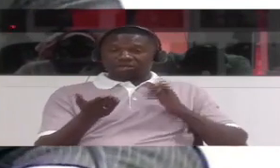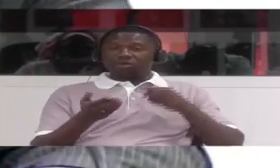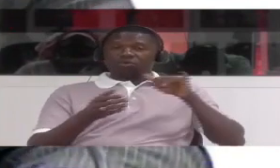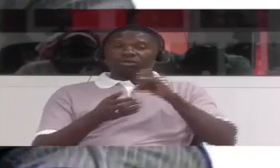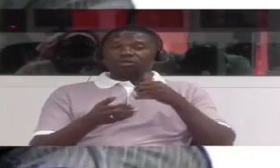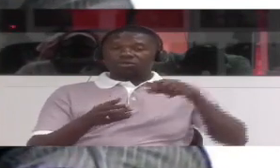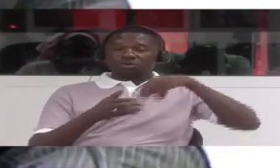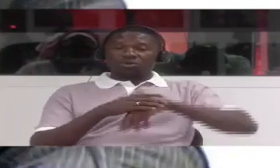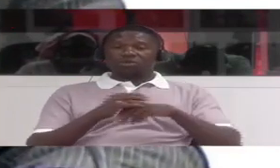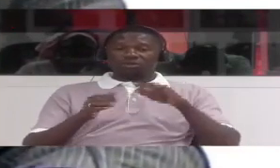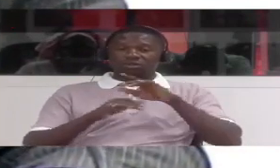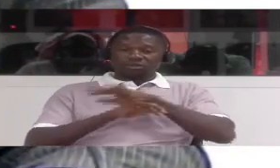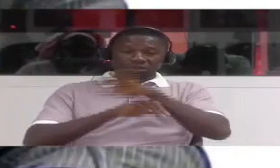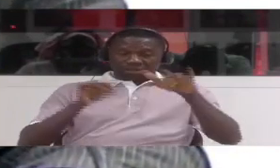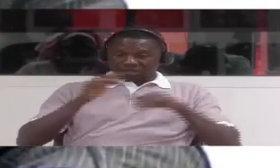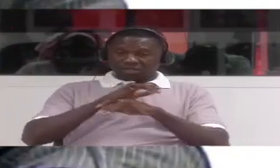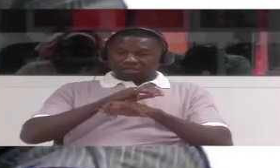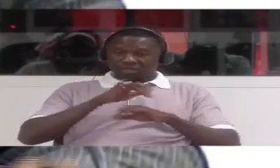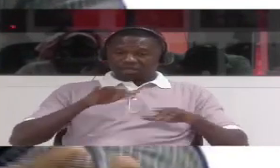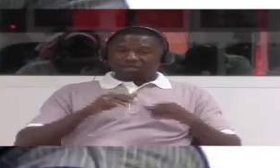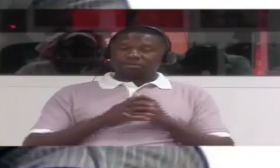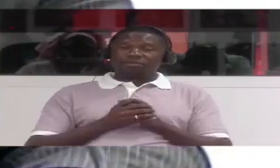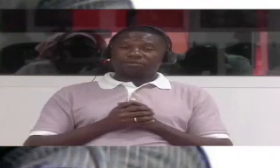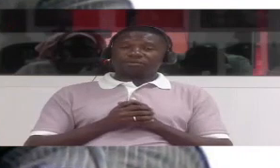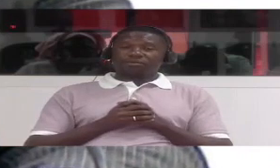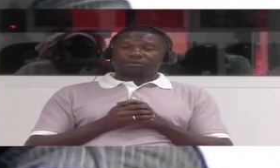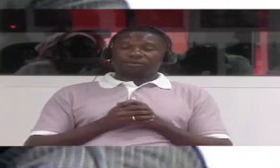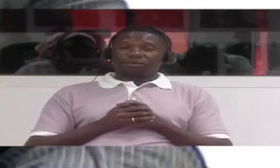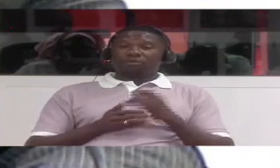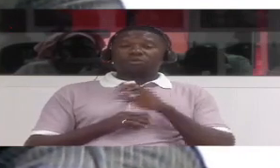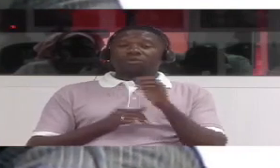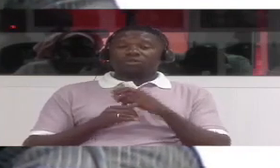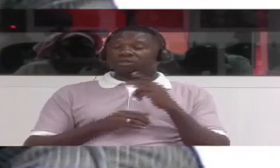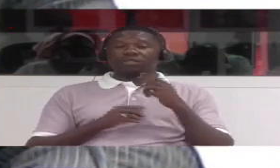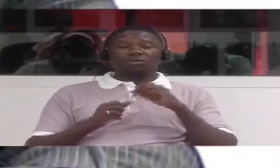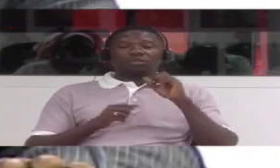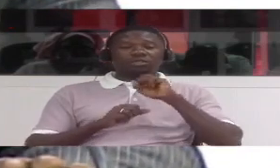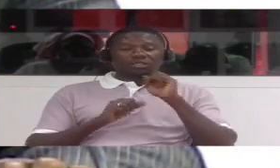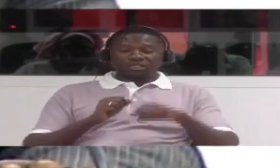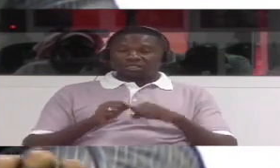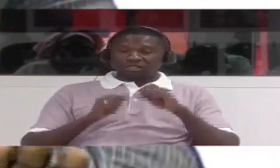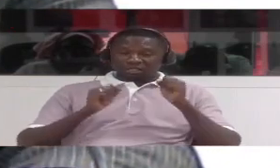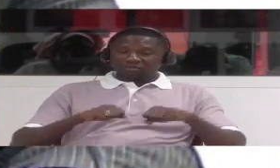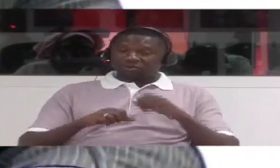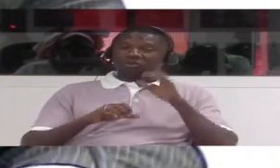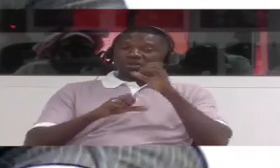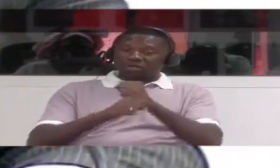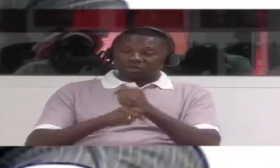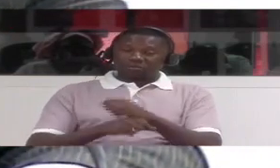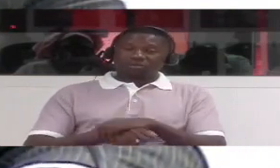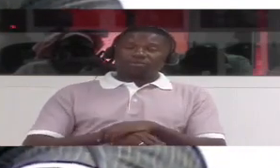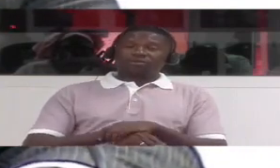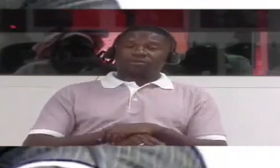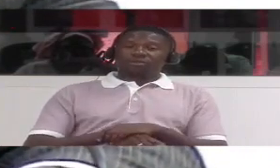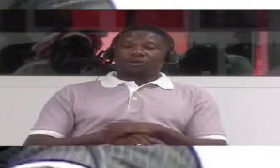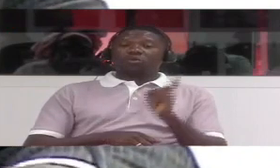Nga xamne bobu which you know that will be kan dulen meuna jot fuñ neka. No one will lay hand on that one. Li nga xamne def day xew fi te nguur